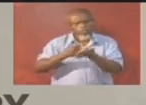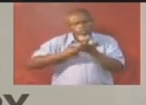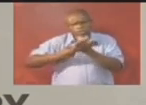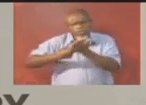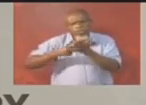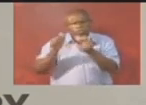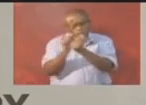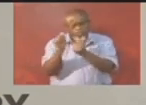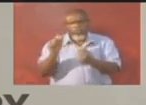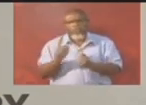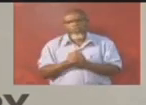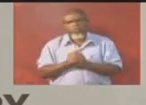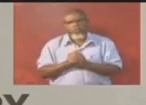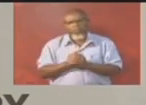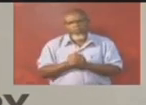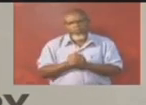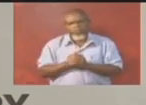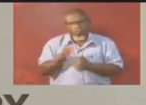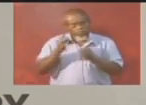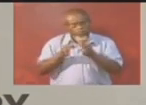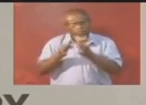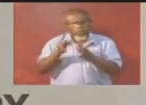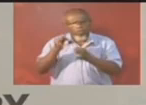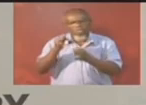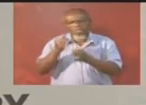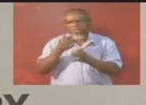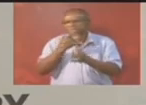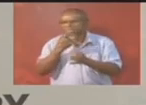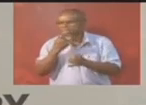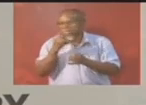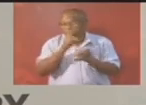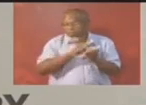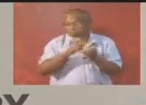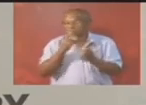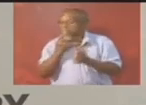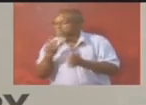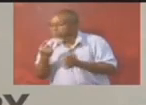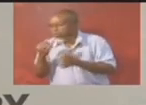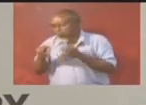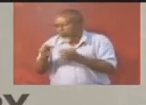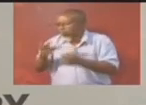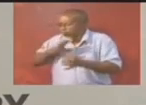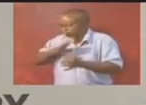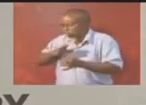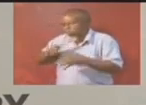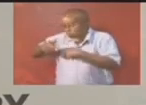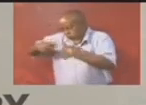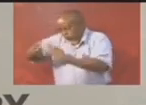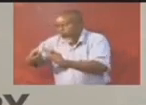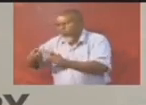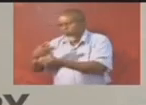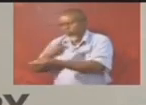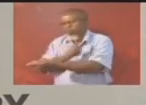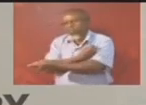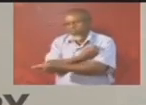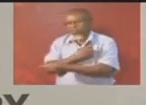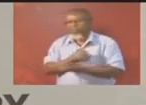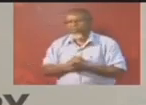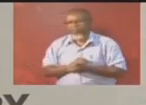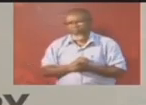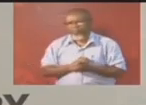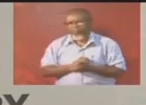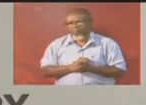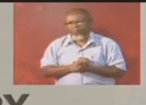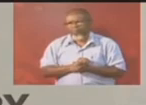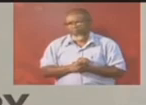the suitability of each vaccine for your particular individual case. Your second question actually reminded me that I missed a part of